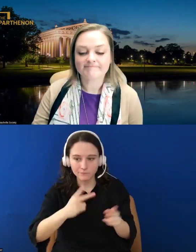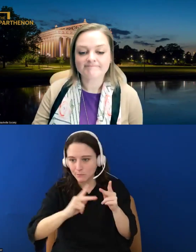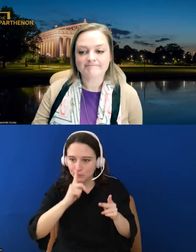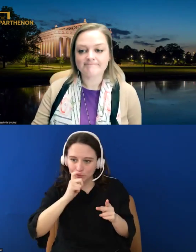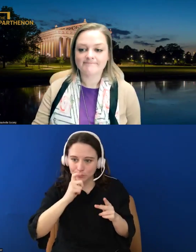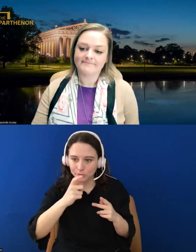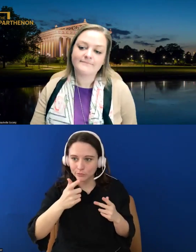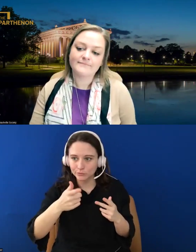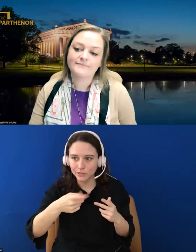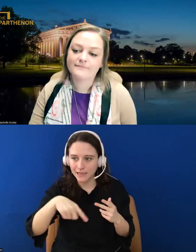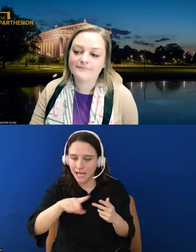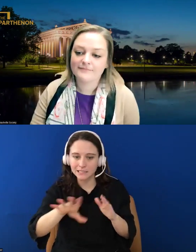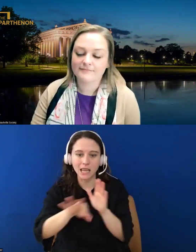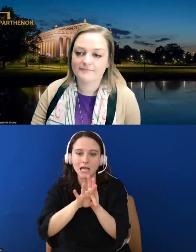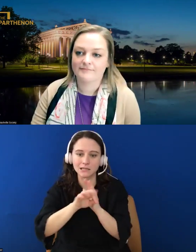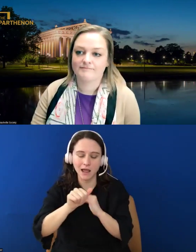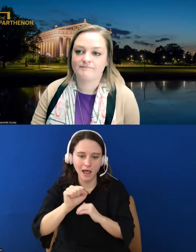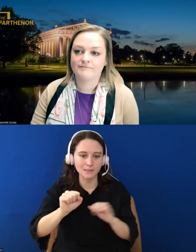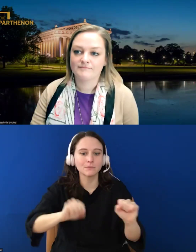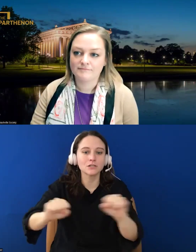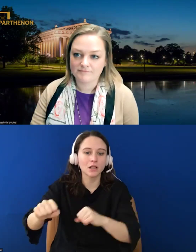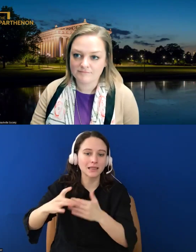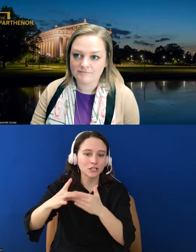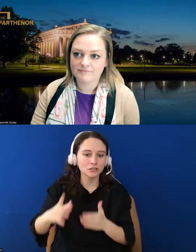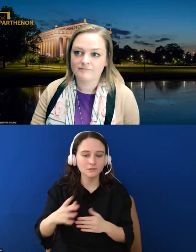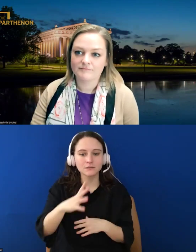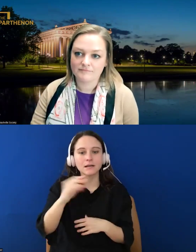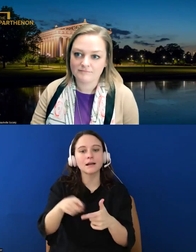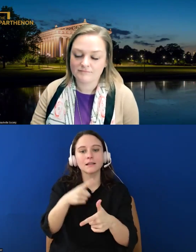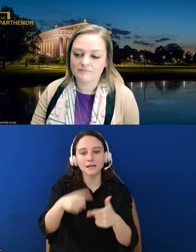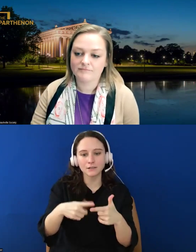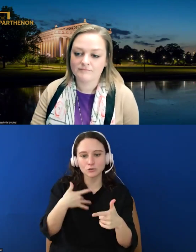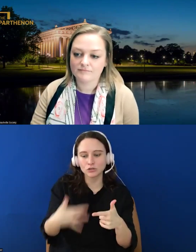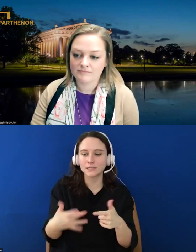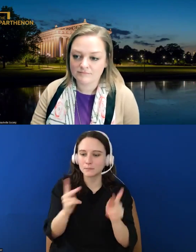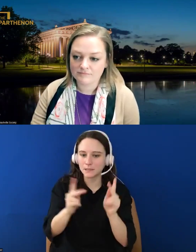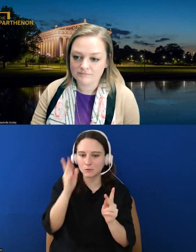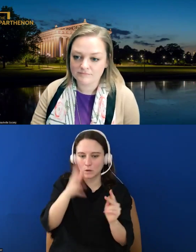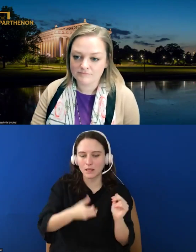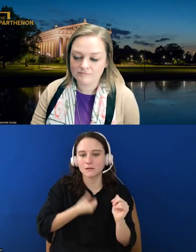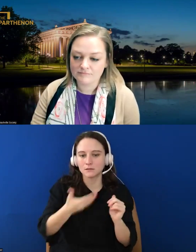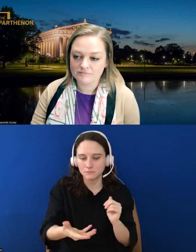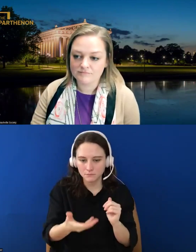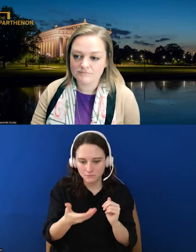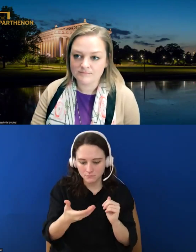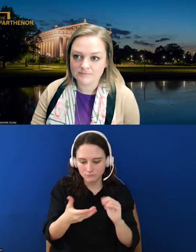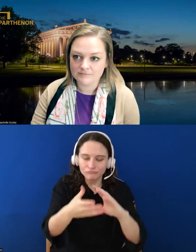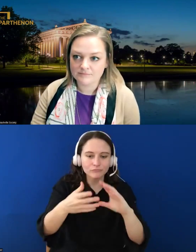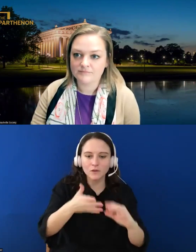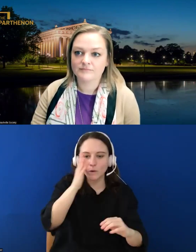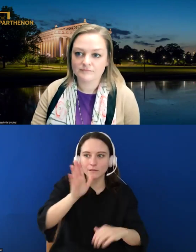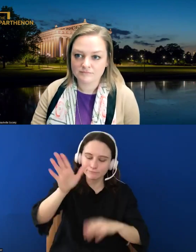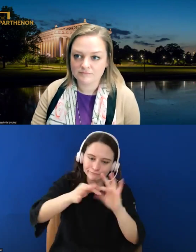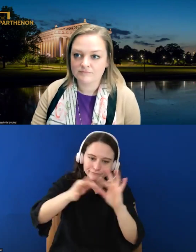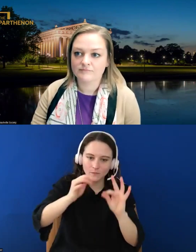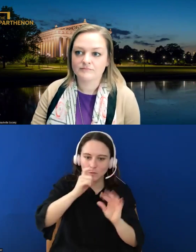they select as the potential leaders, and then usually people express who are their favorites. But